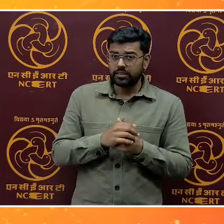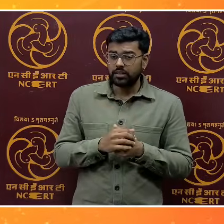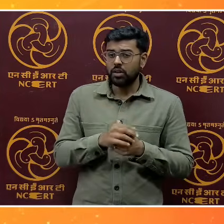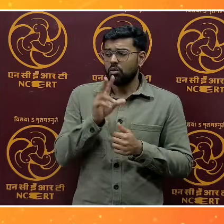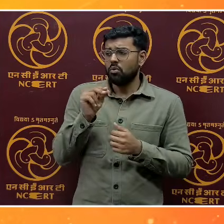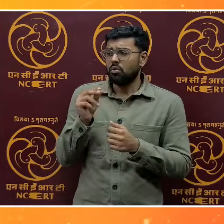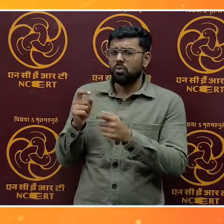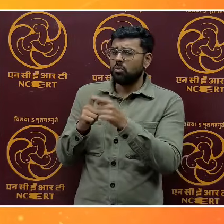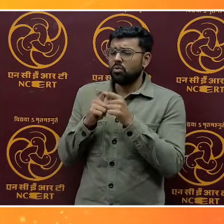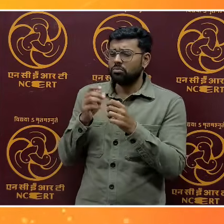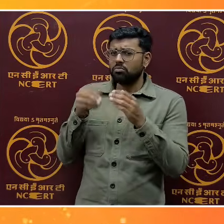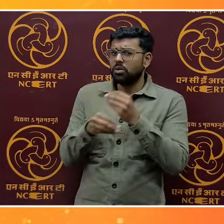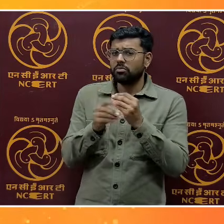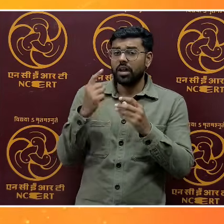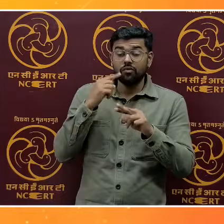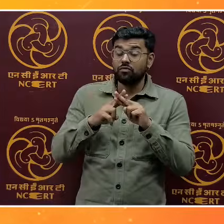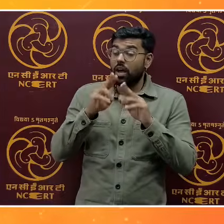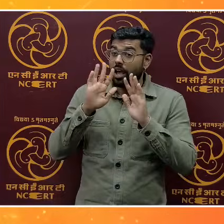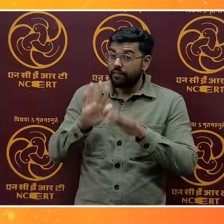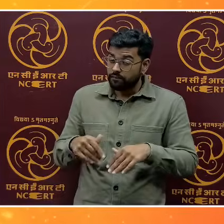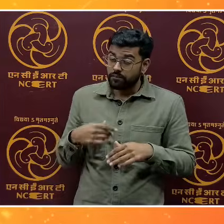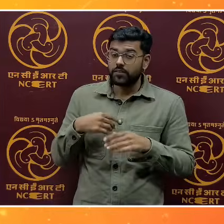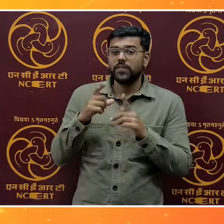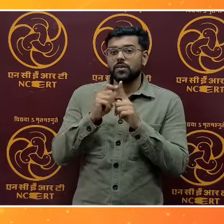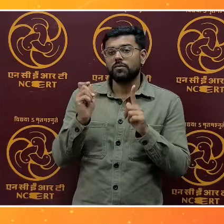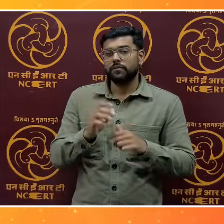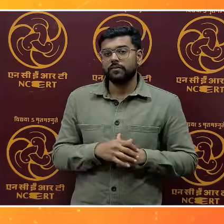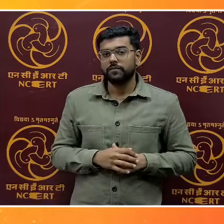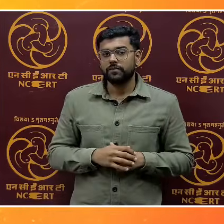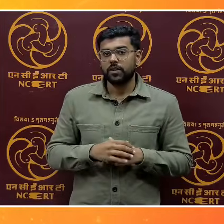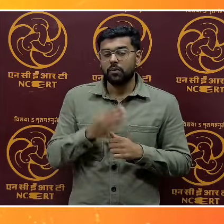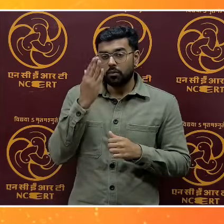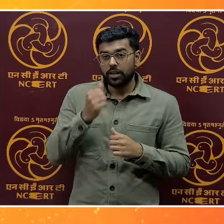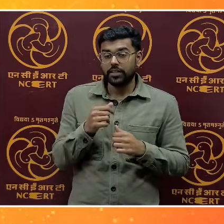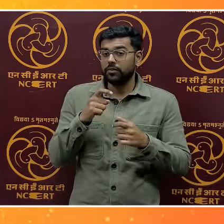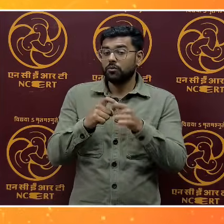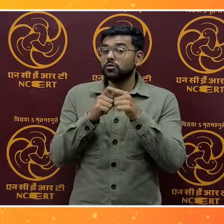question, Tanvi. If it is asked, we have to surely do it. Okay. Because